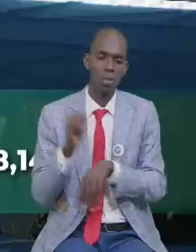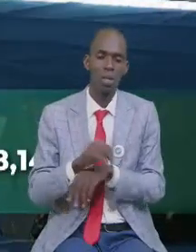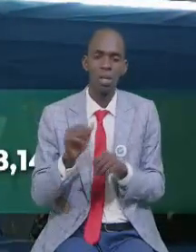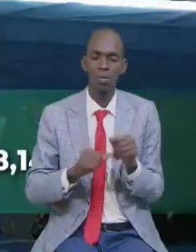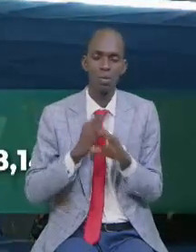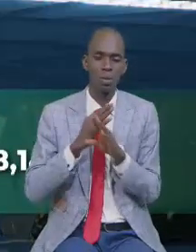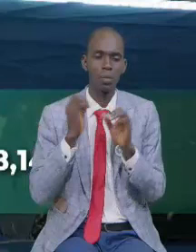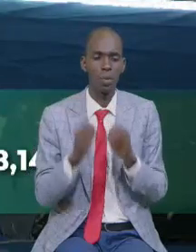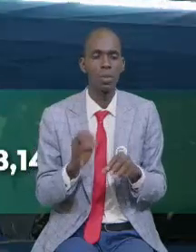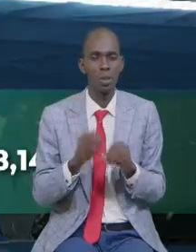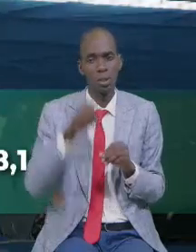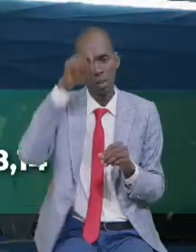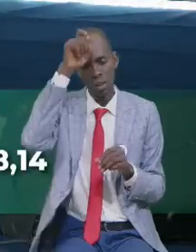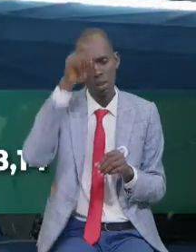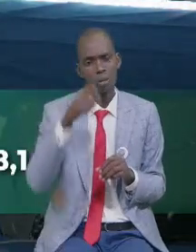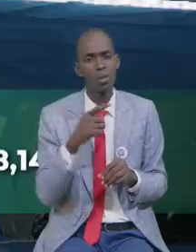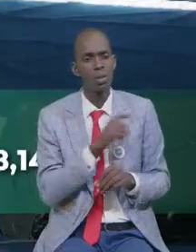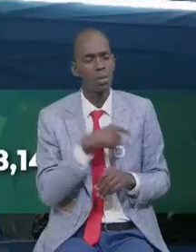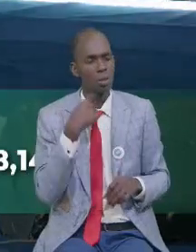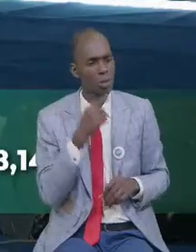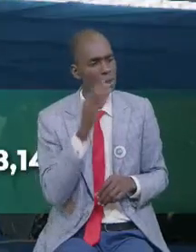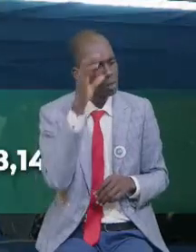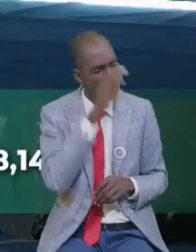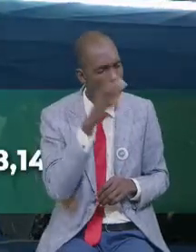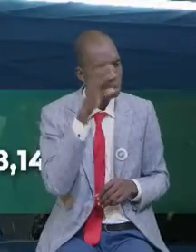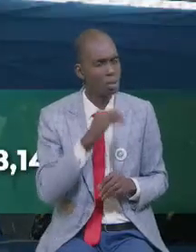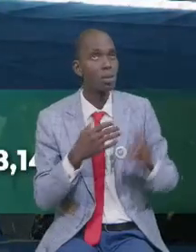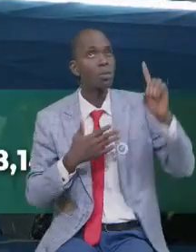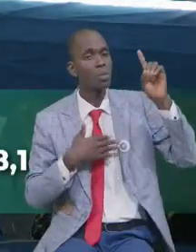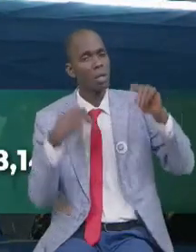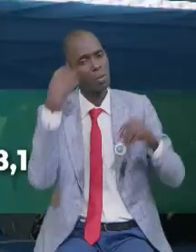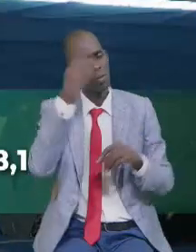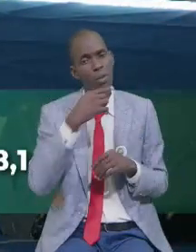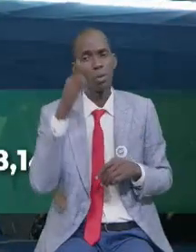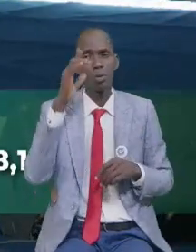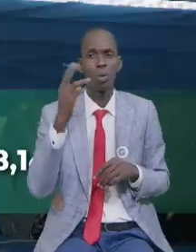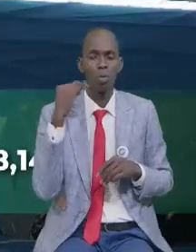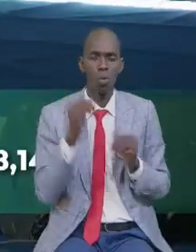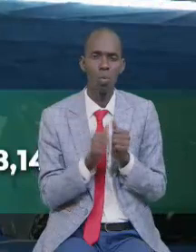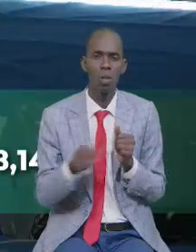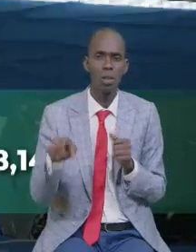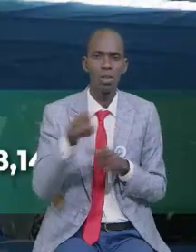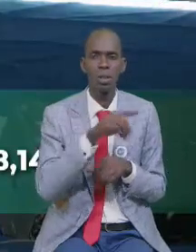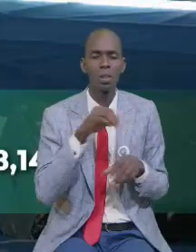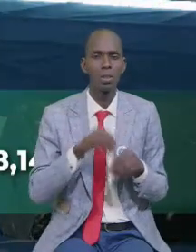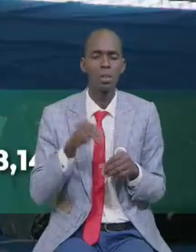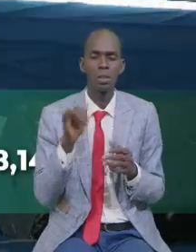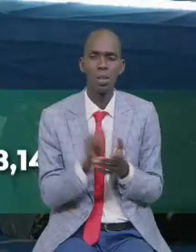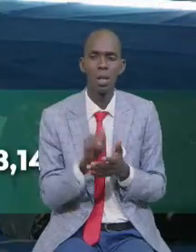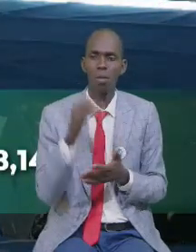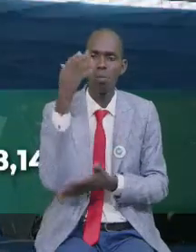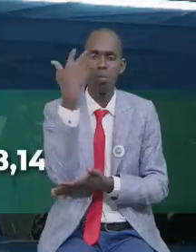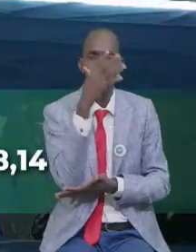king. I'm your Lord. He went through the wilderness with them and brought out water from the rock that no